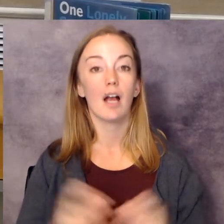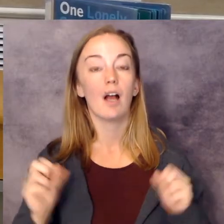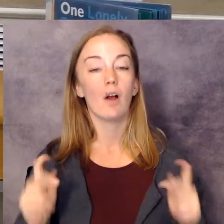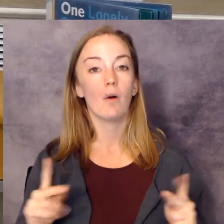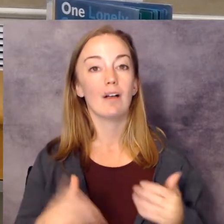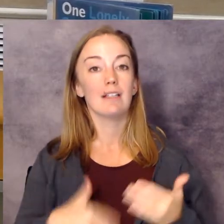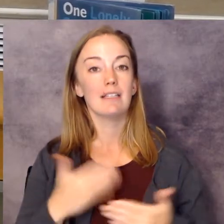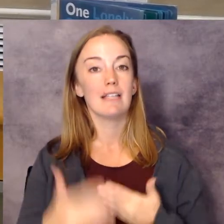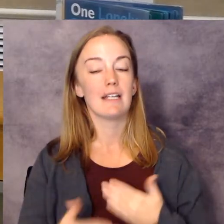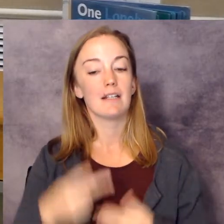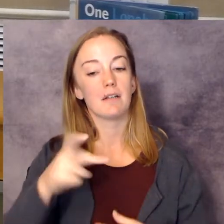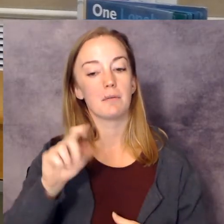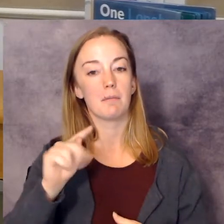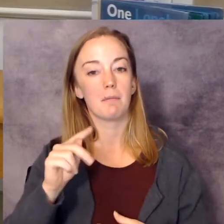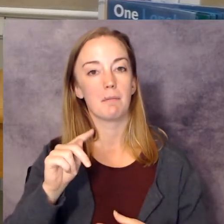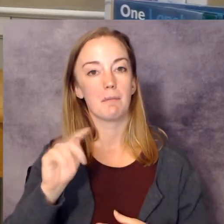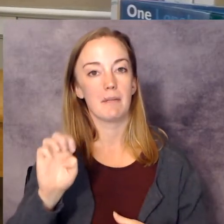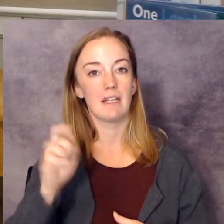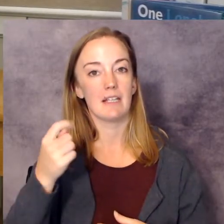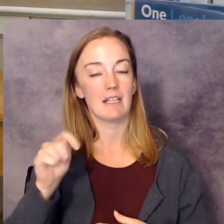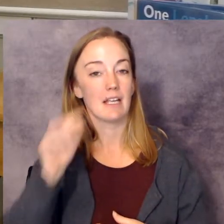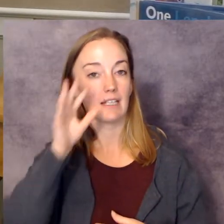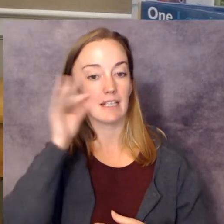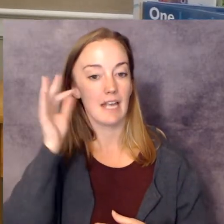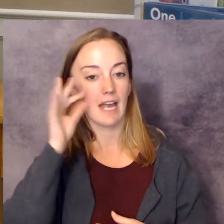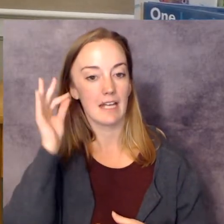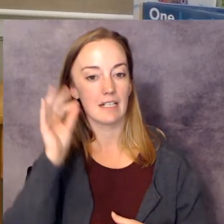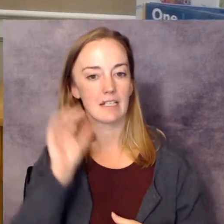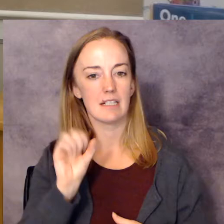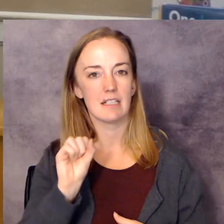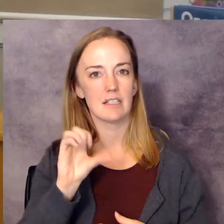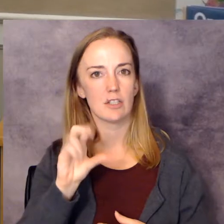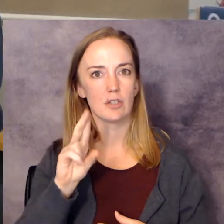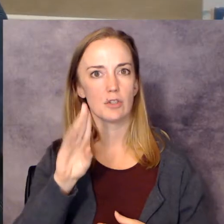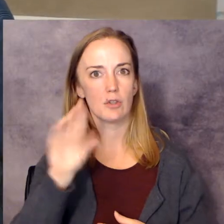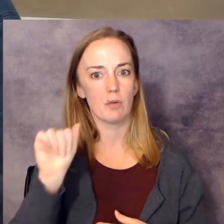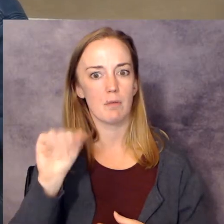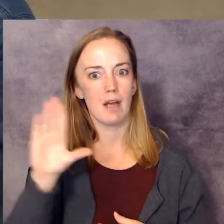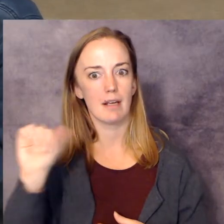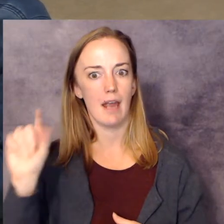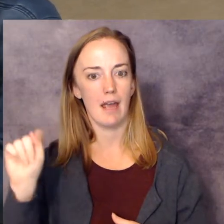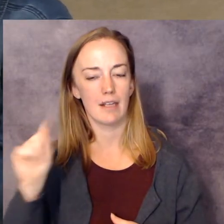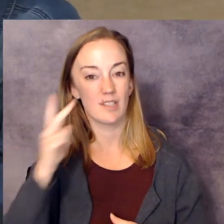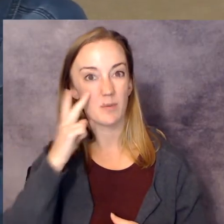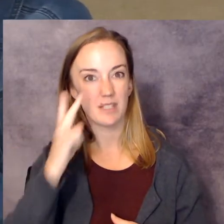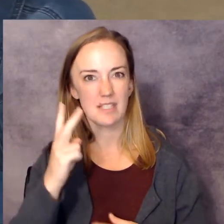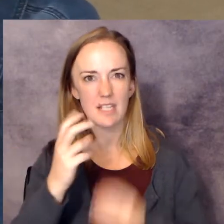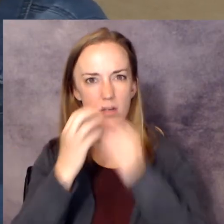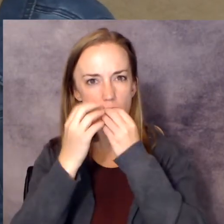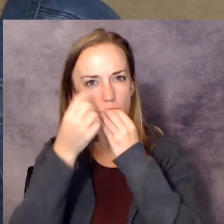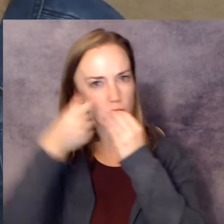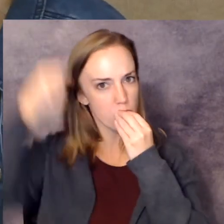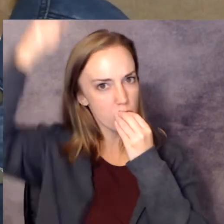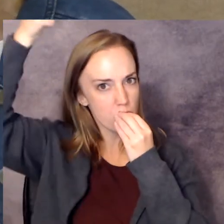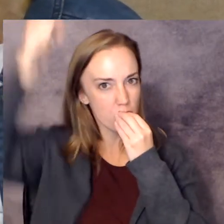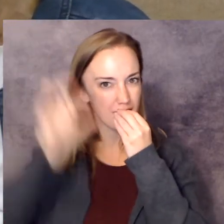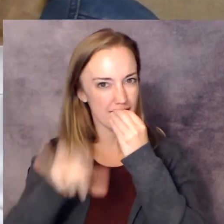Alright, our next one is Pete the Cat, Scuba Cat. See, he has on his scuba gear.